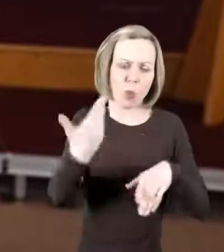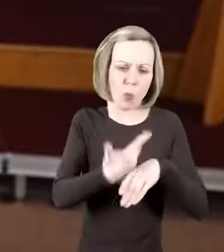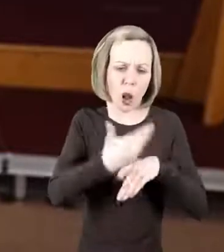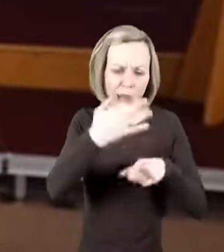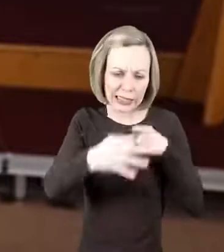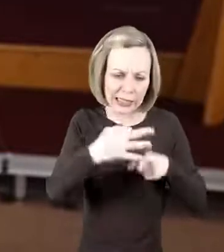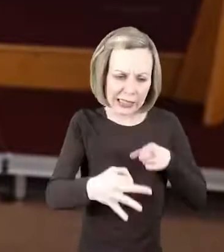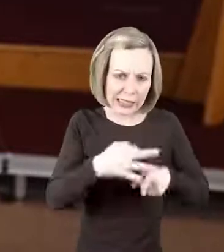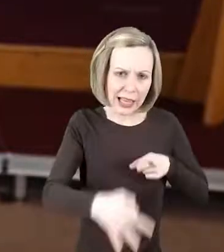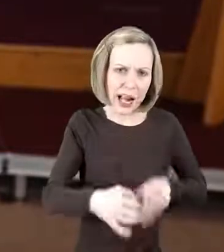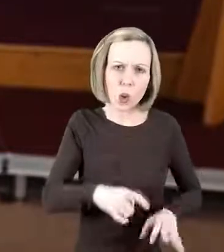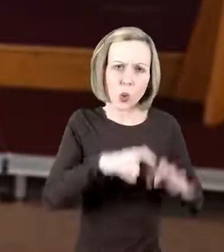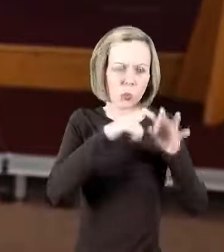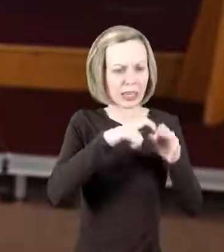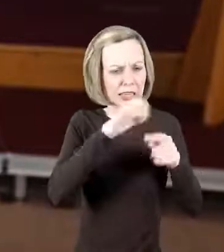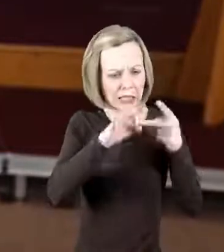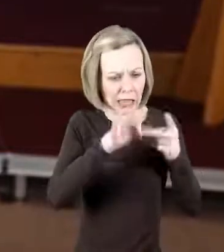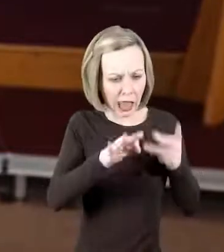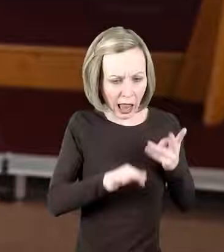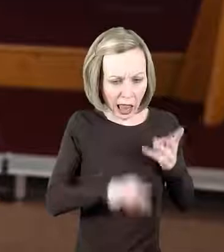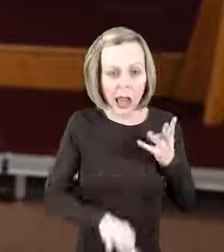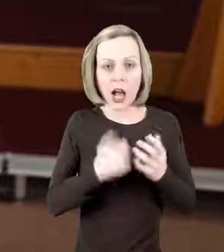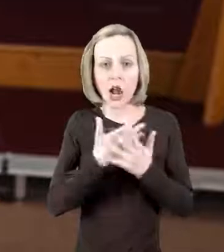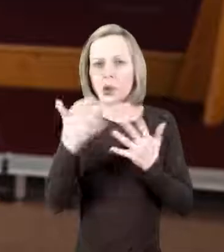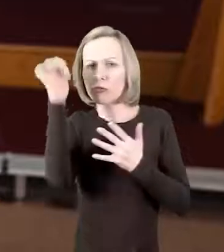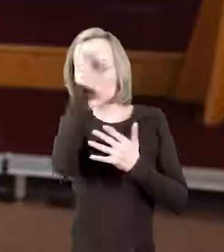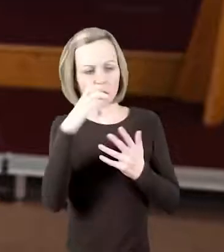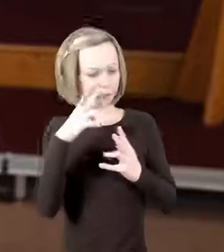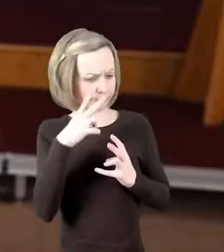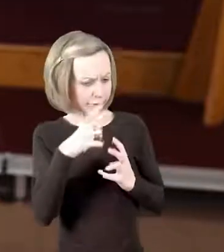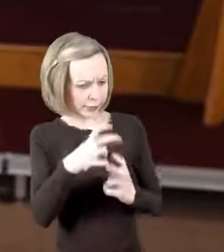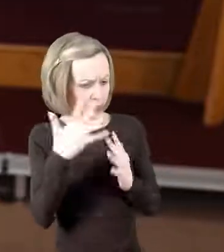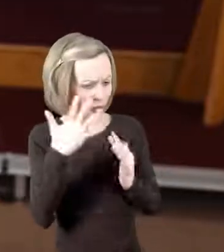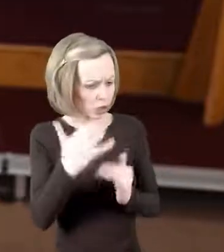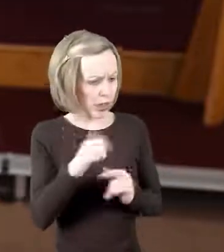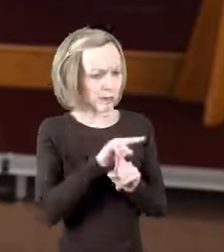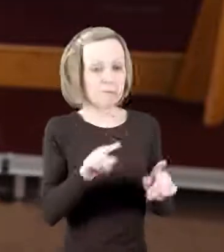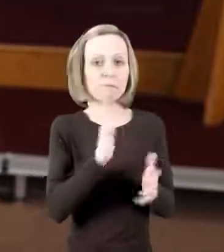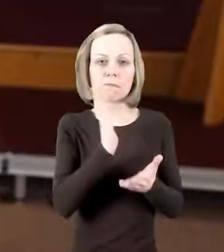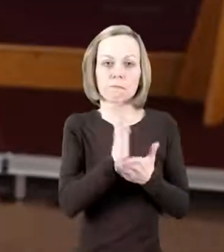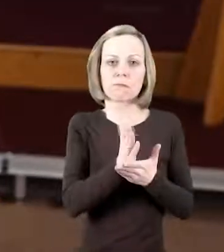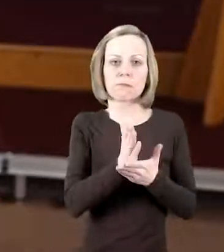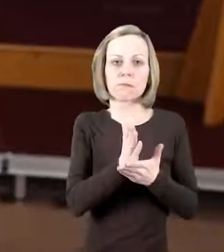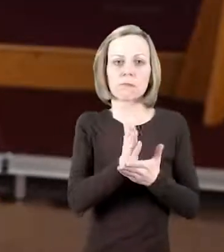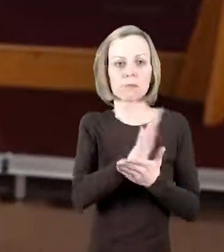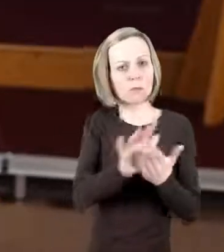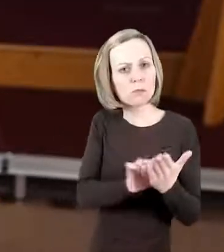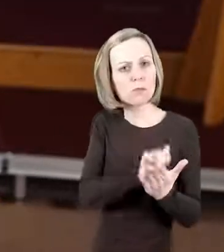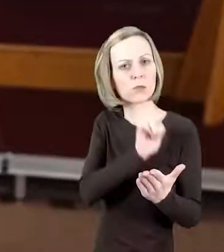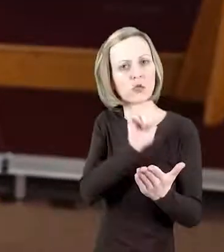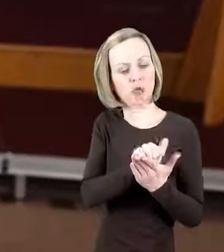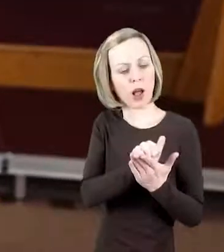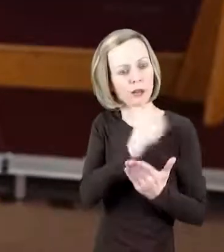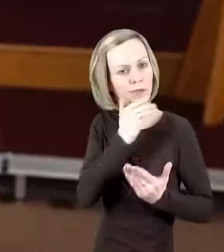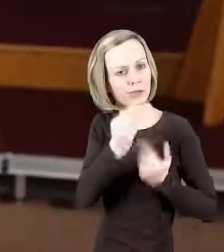writings are so detailed, all this stuff about Quirinius, they've been checked out by amazing scholars, and this is seen as being a